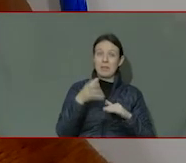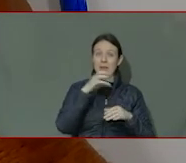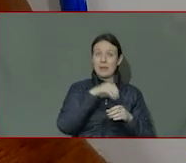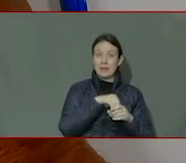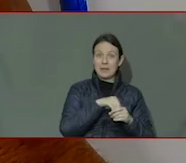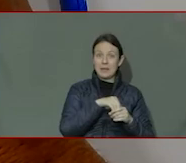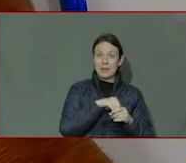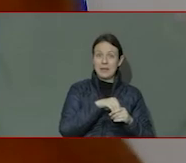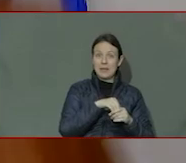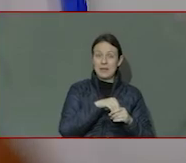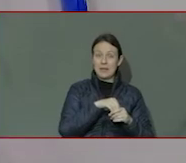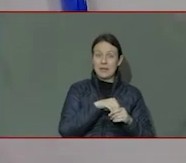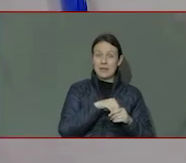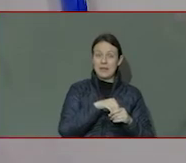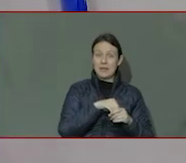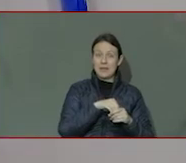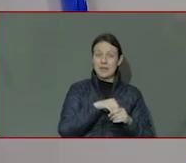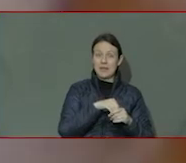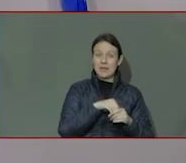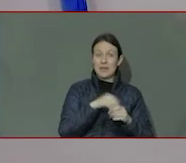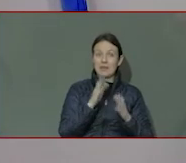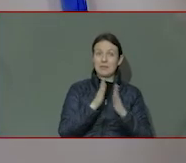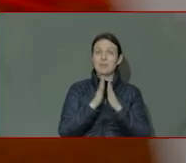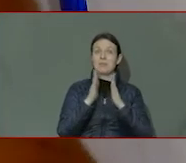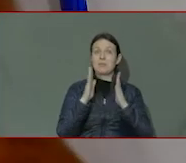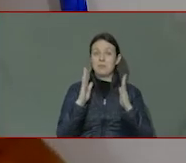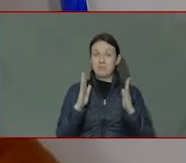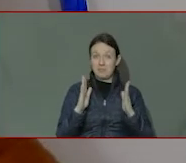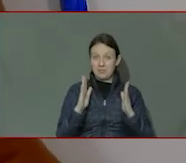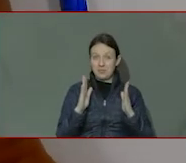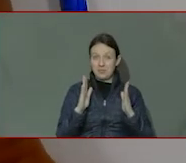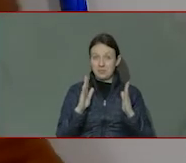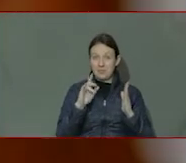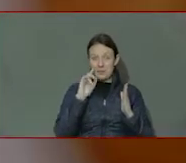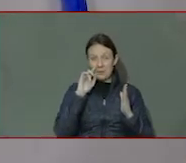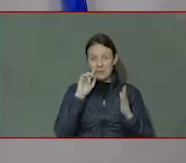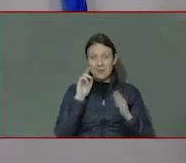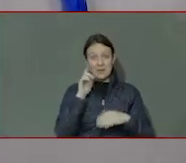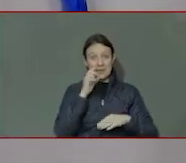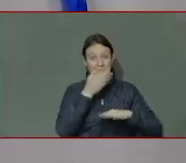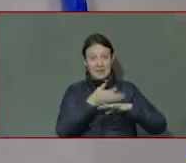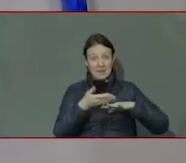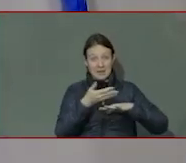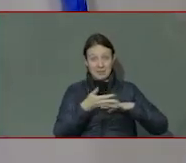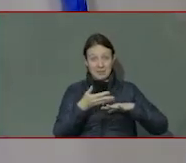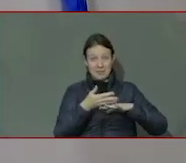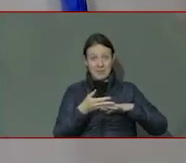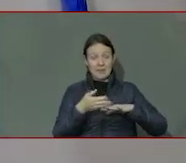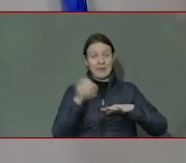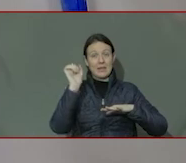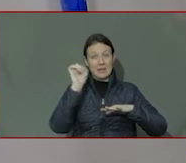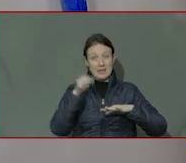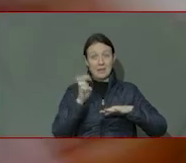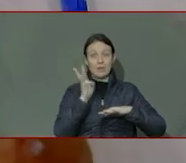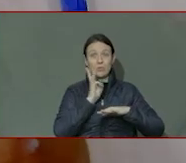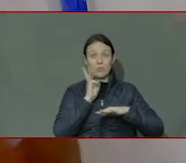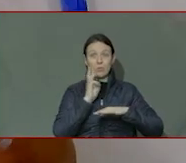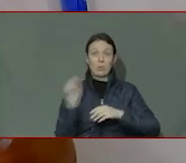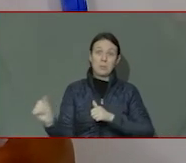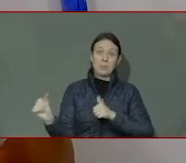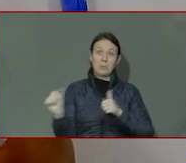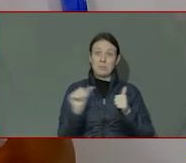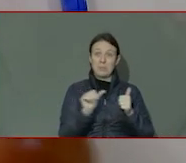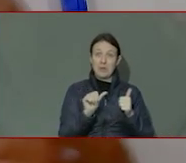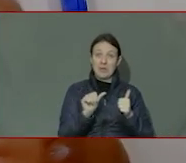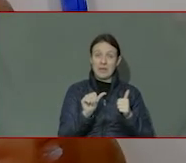go from here to the blood? Is the blood flowing? Are you saying yes? Because look how thin